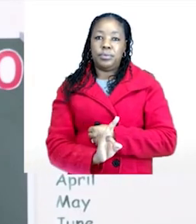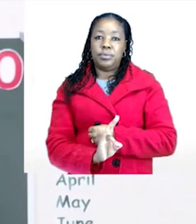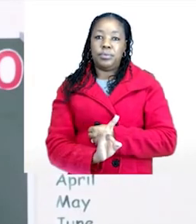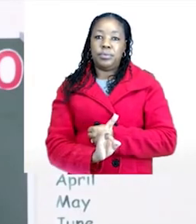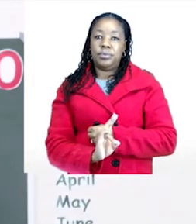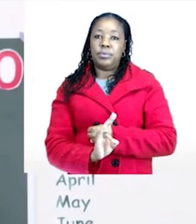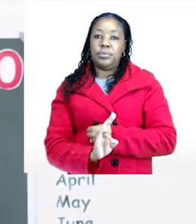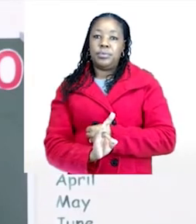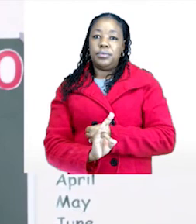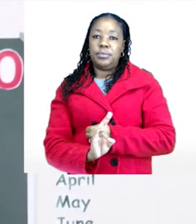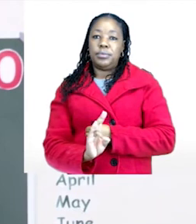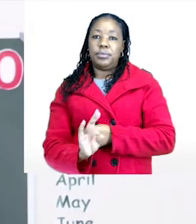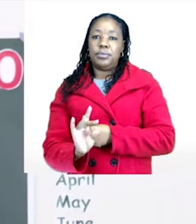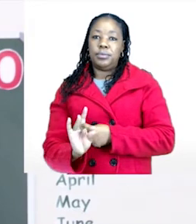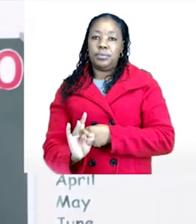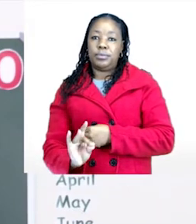7,